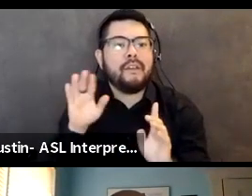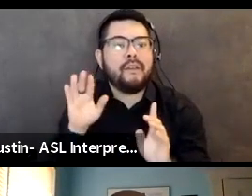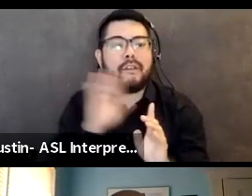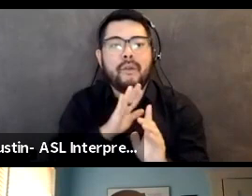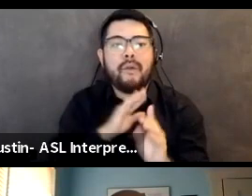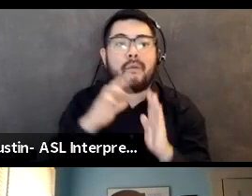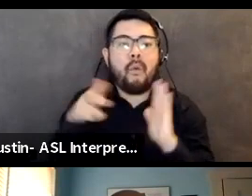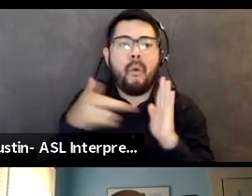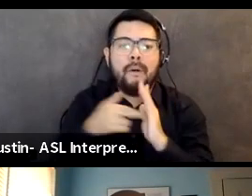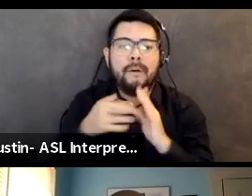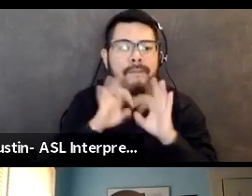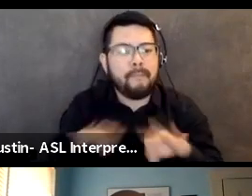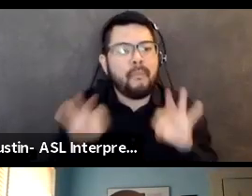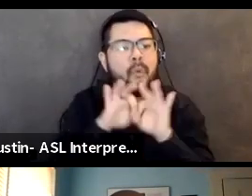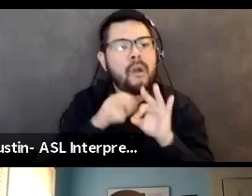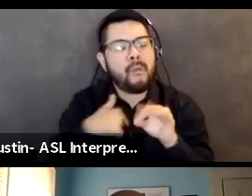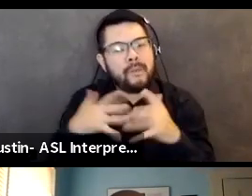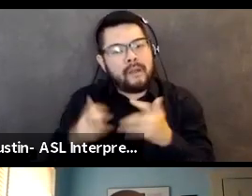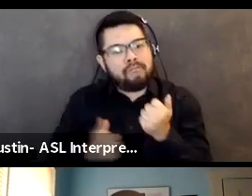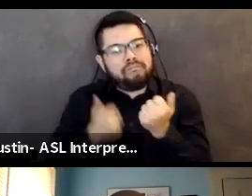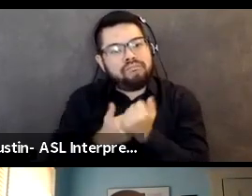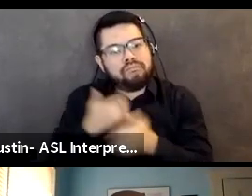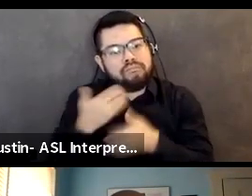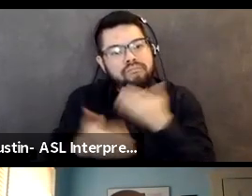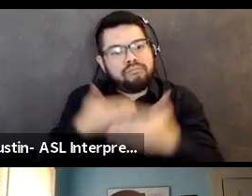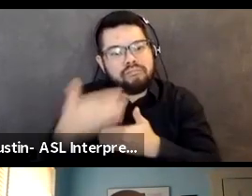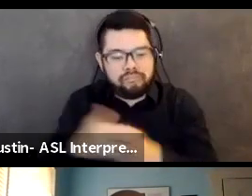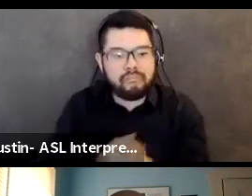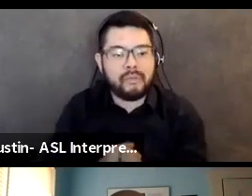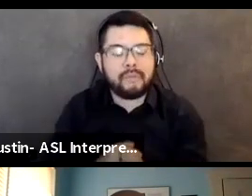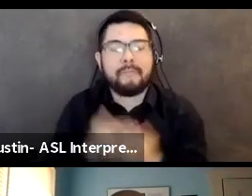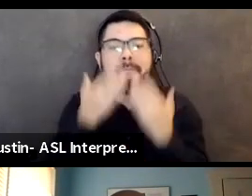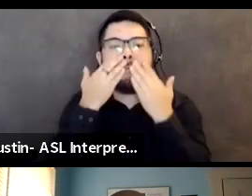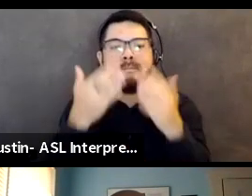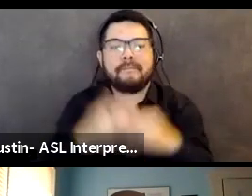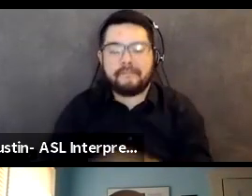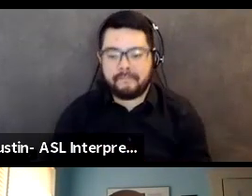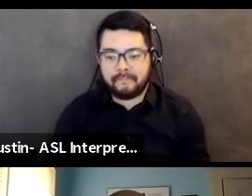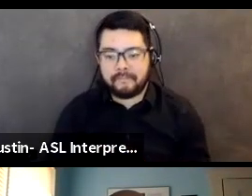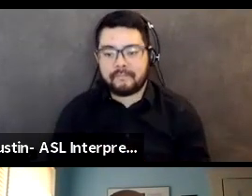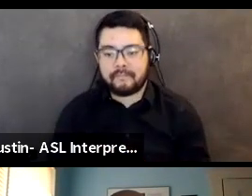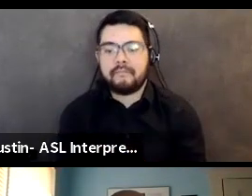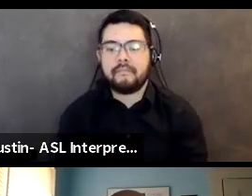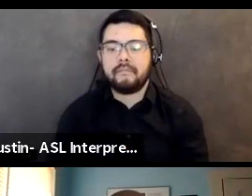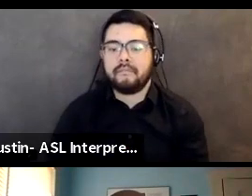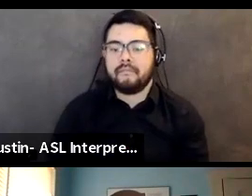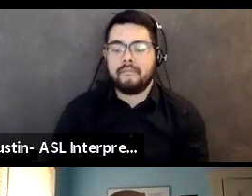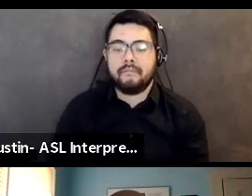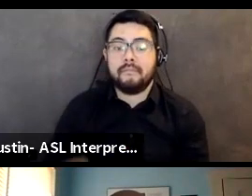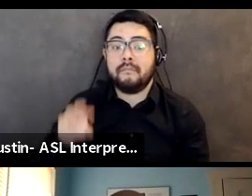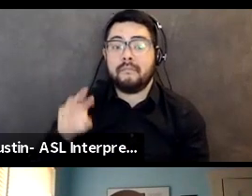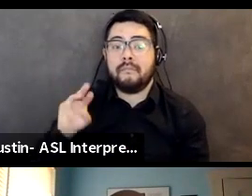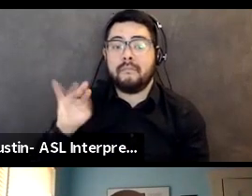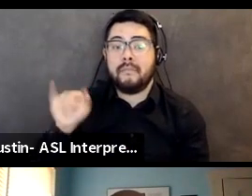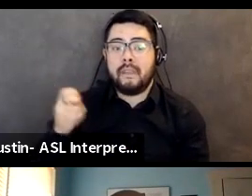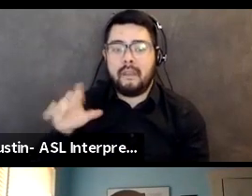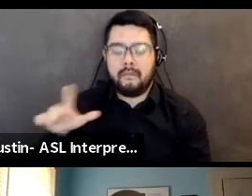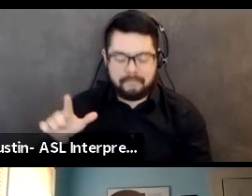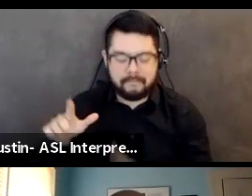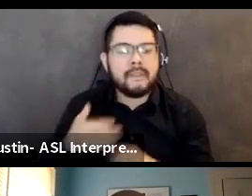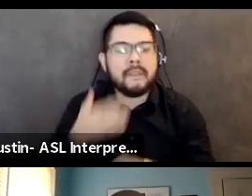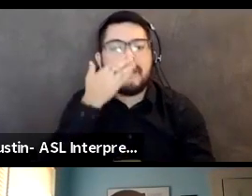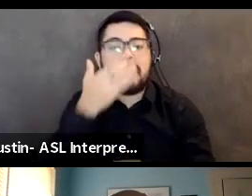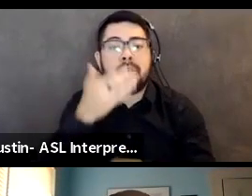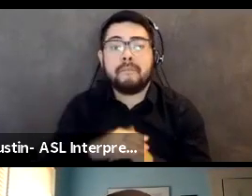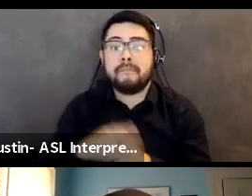supporting you uh through the donations that they provide thank you thank you luis chief